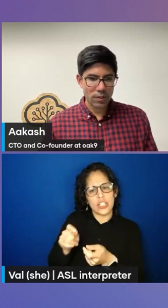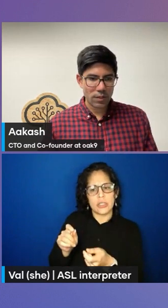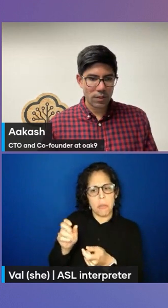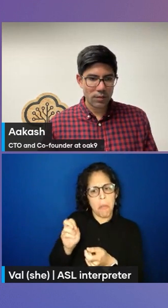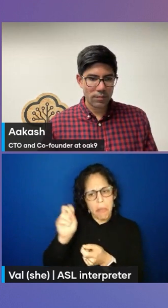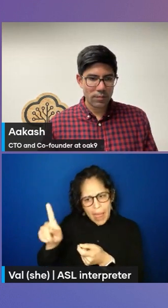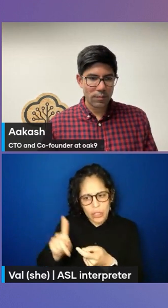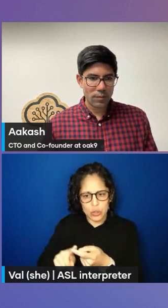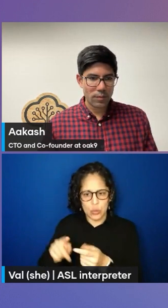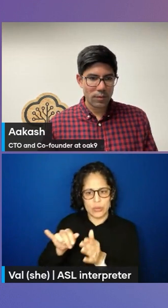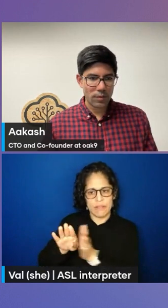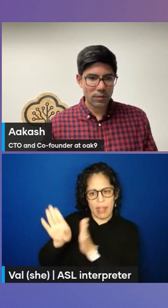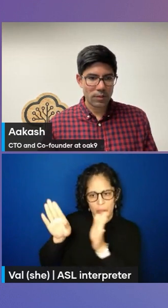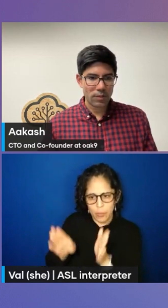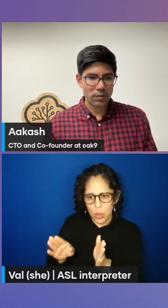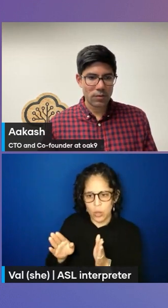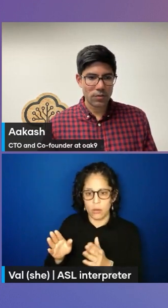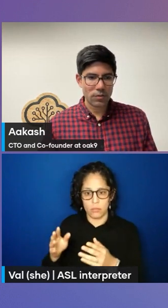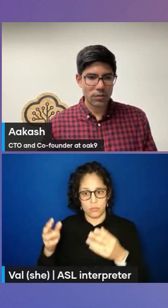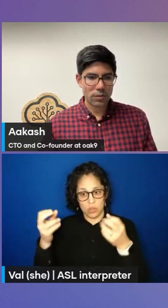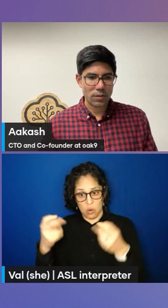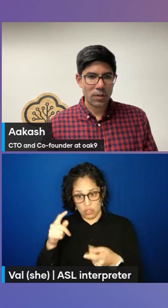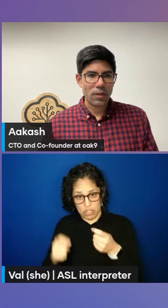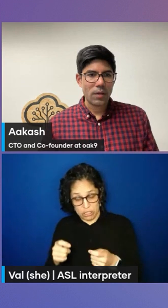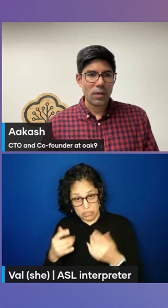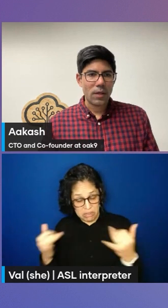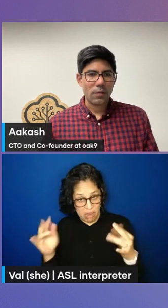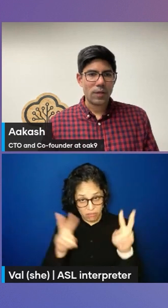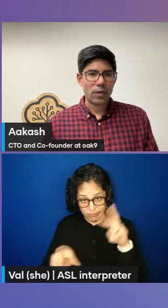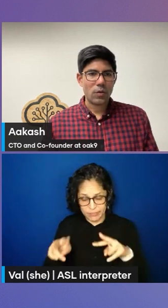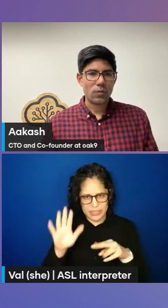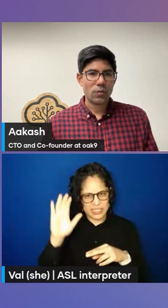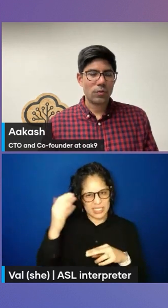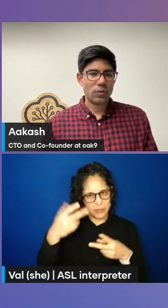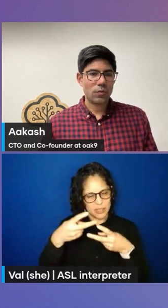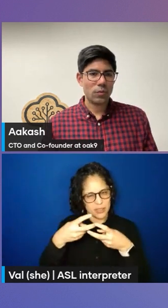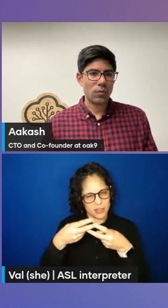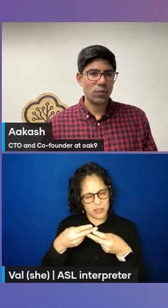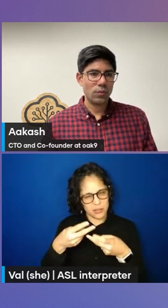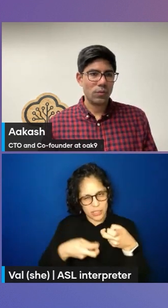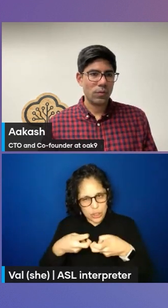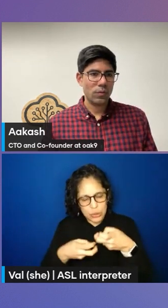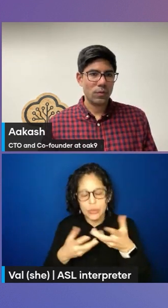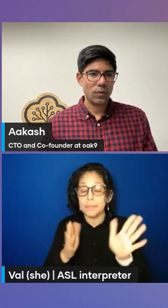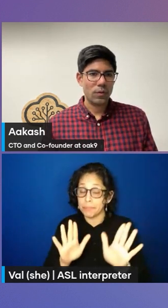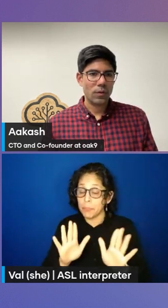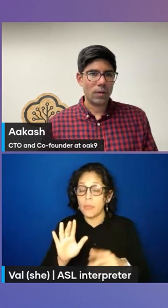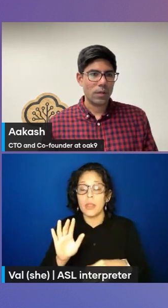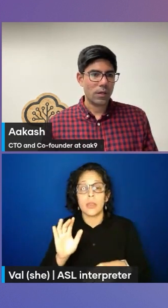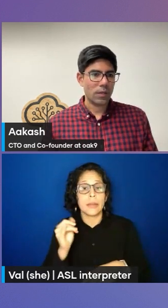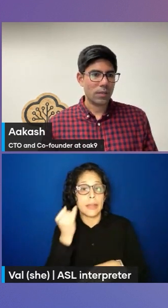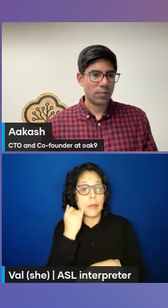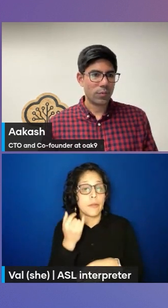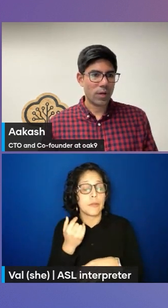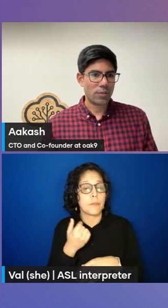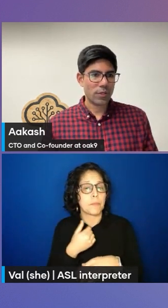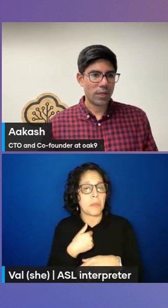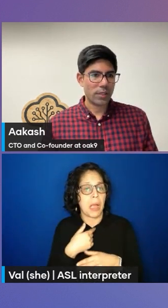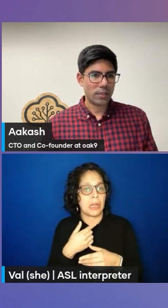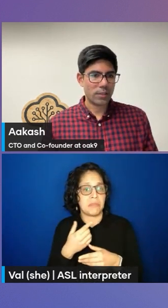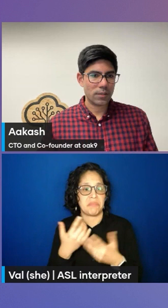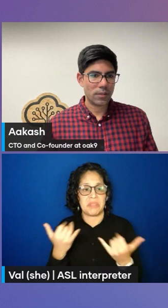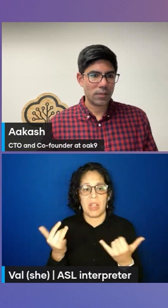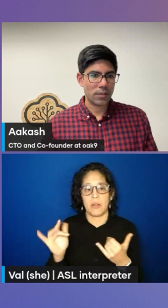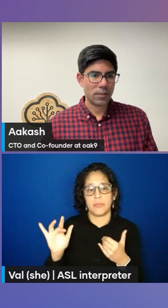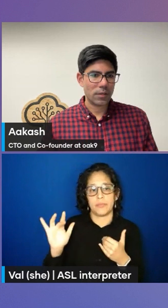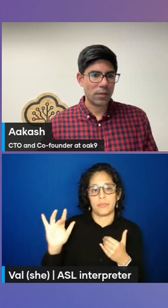issues. Looks like those issues. And if I go to this